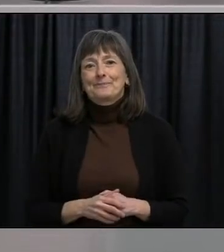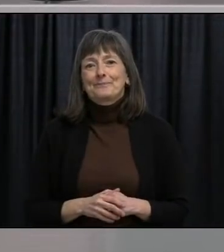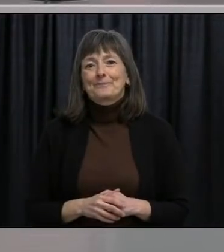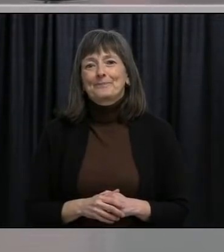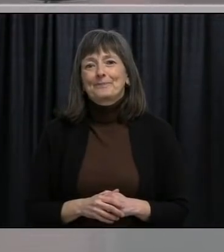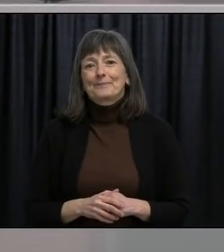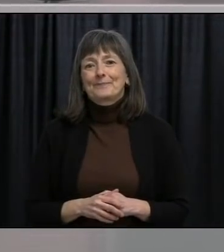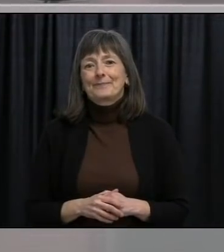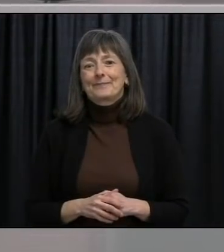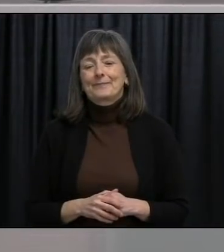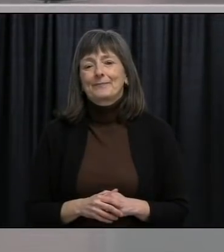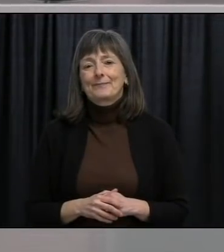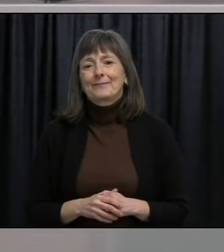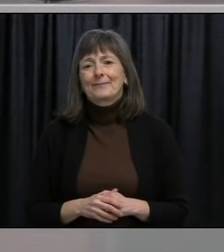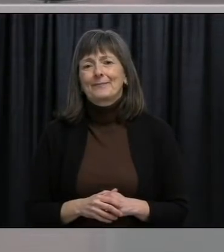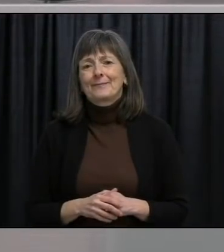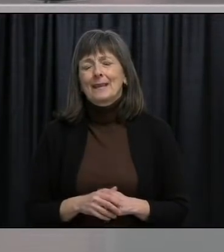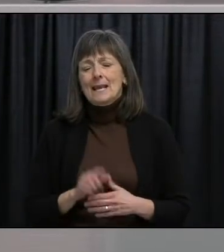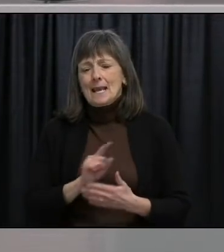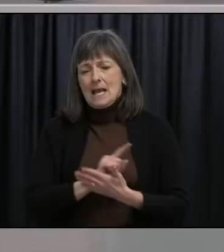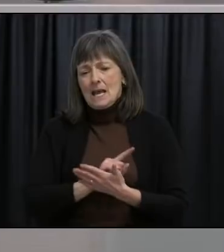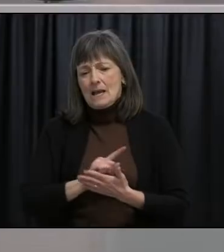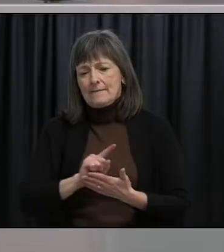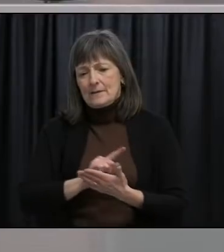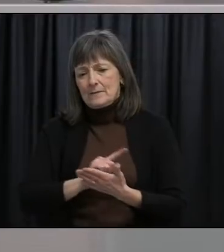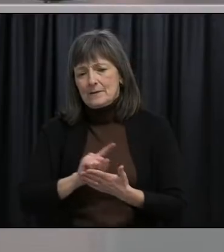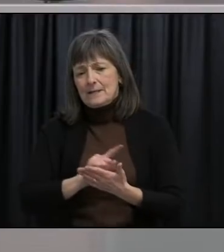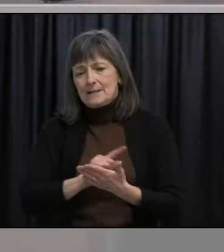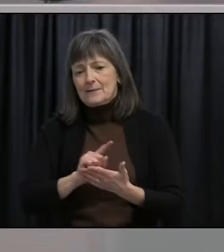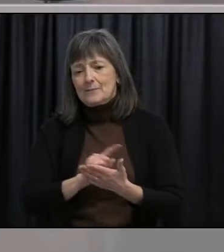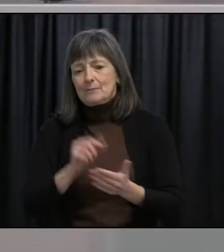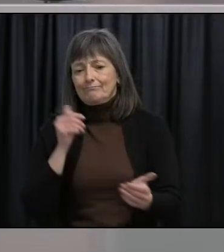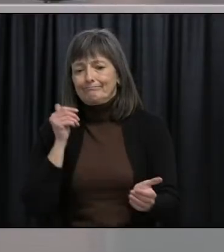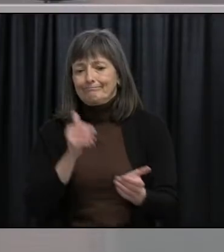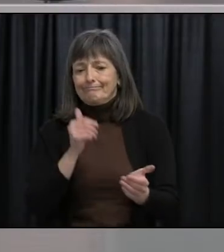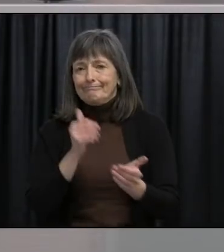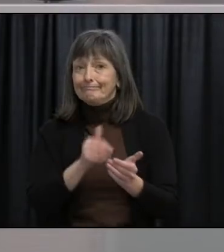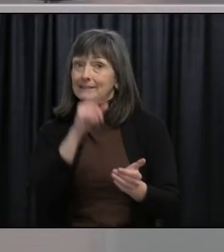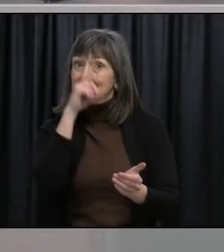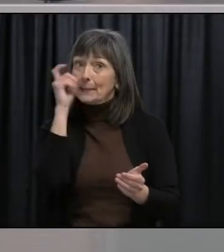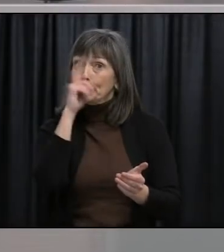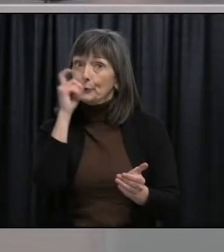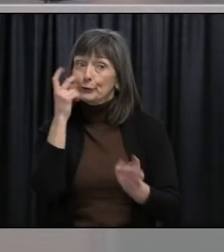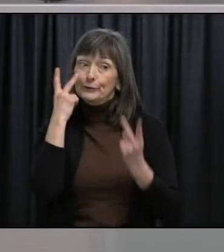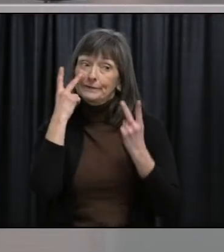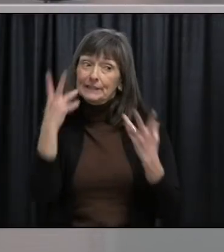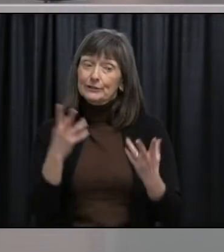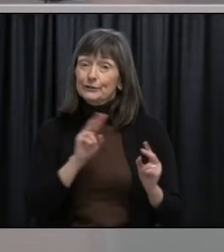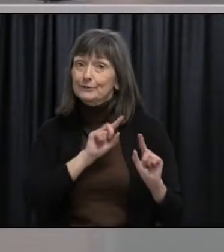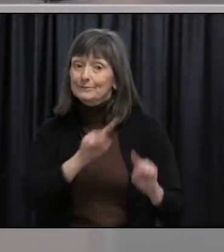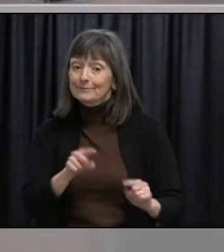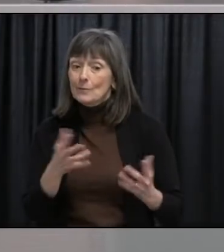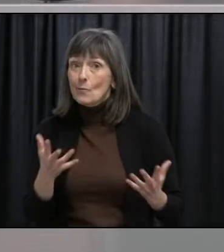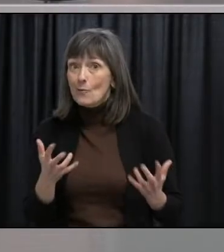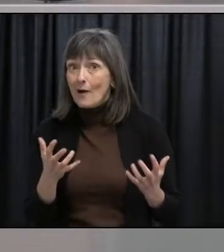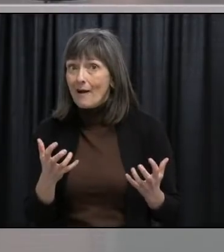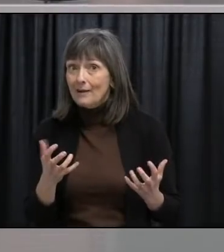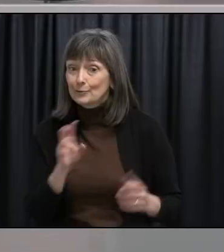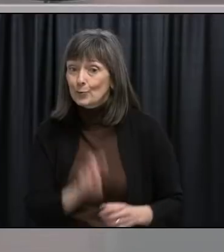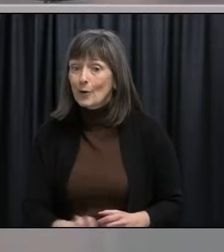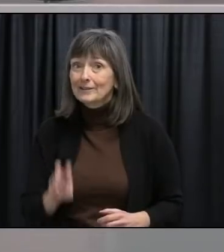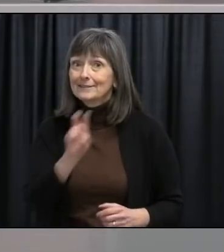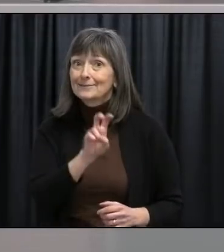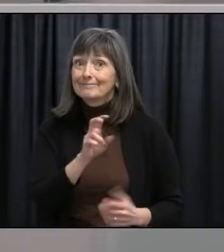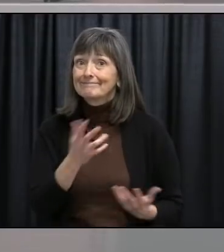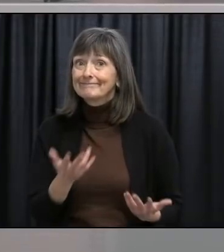With every passing week, we're getting closer to tourism season, and a lot of operators are already looking forward to an Atlantic